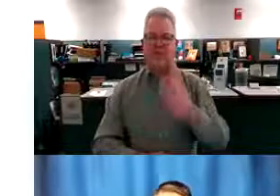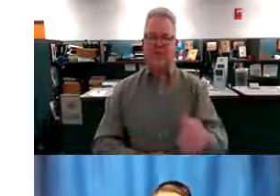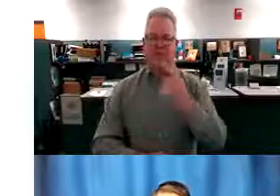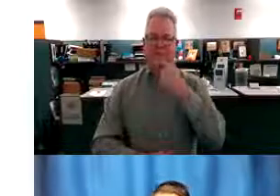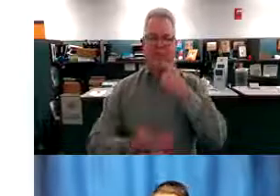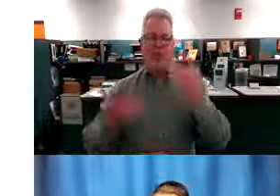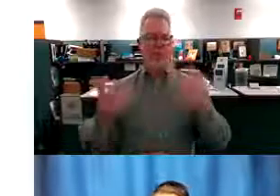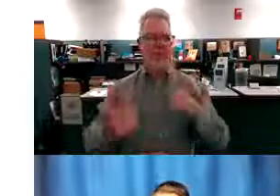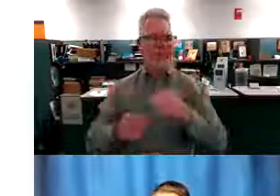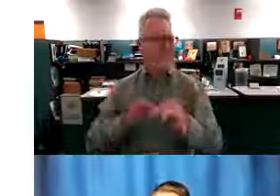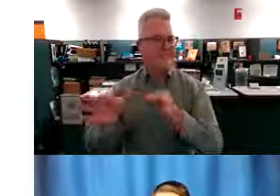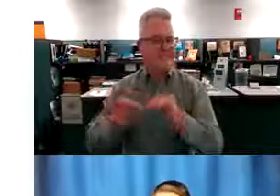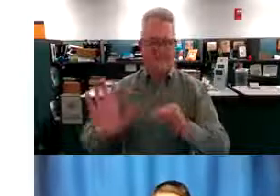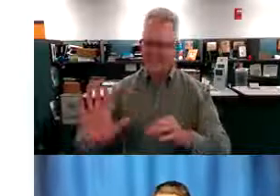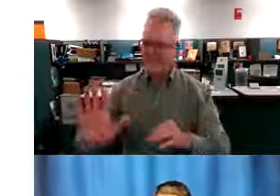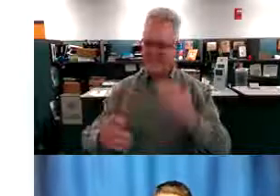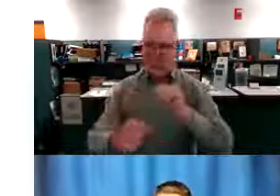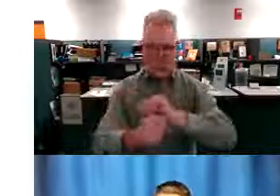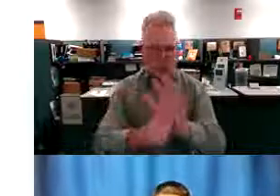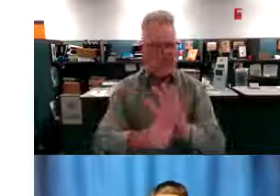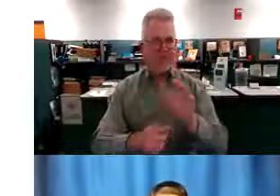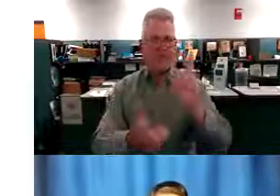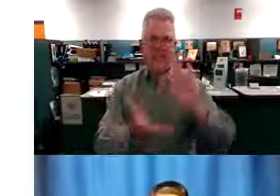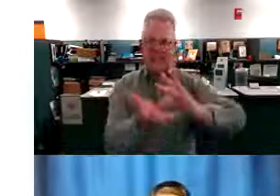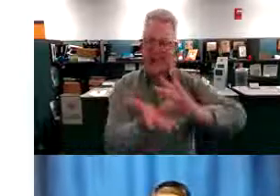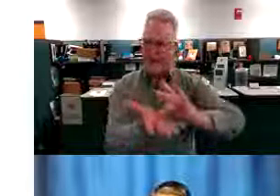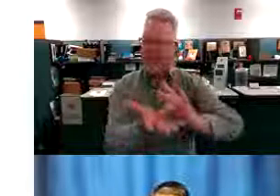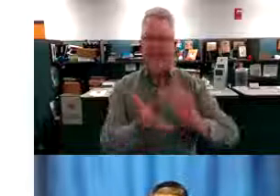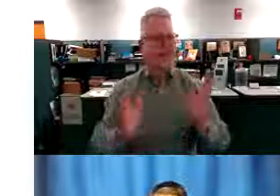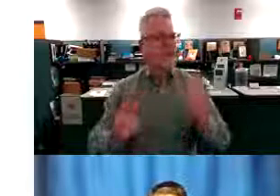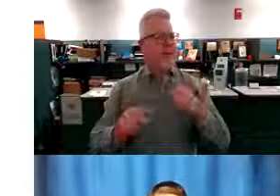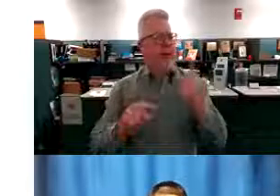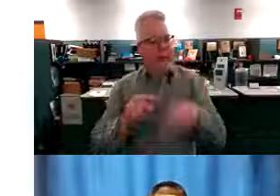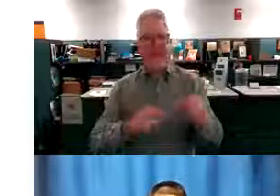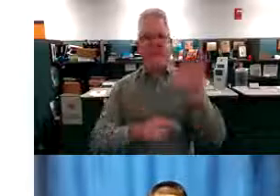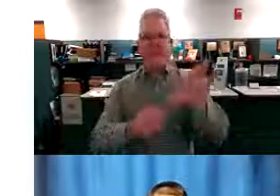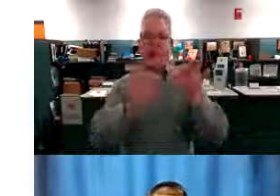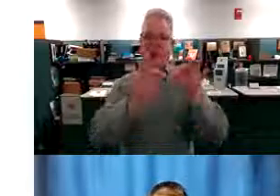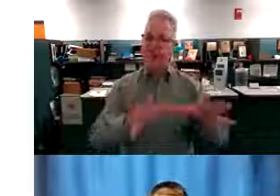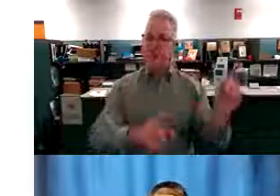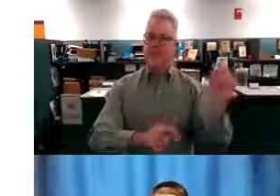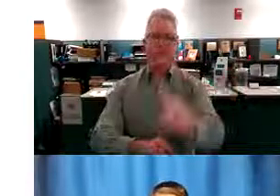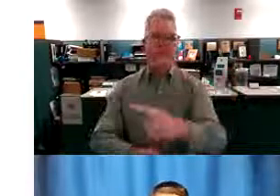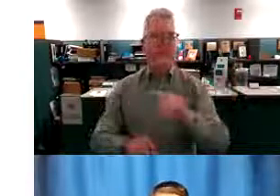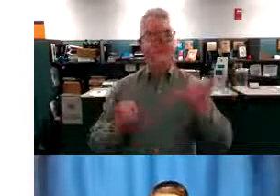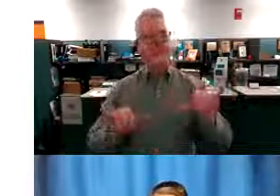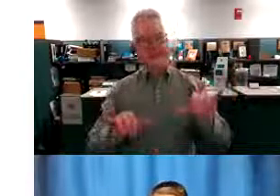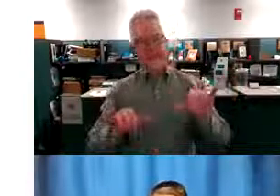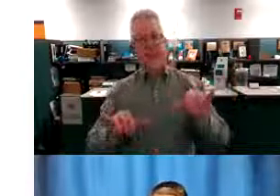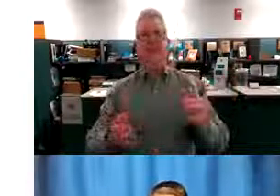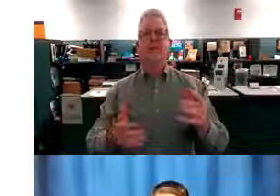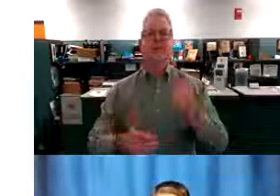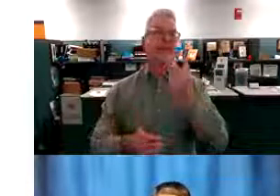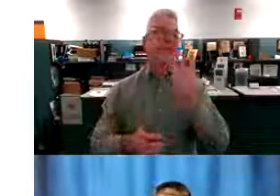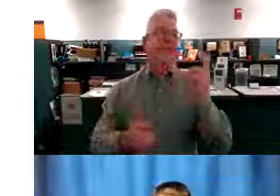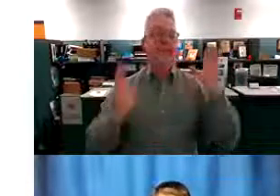we had to do as much as we could through VRI. Some people in the community were disappointed, but we said, just because of this medical issue, we can't force interpreters